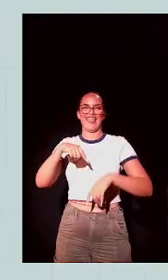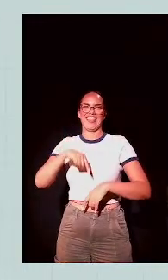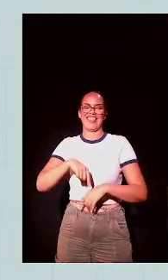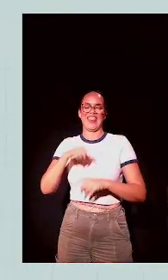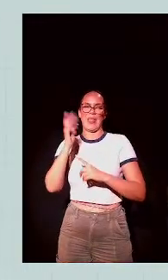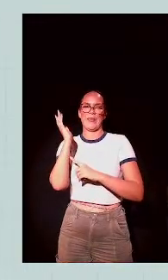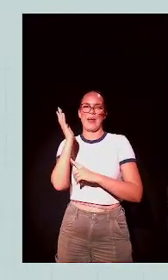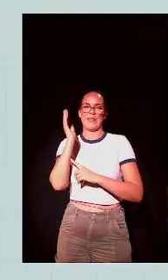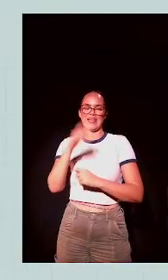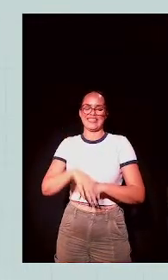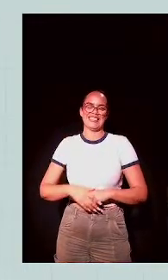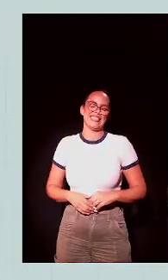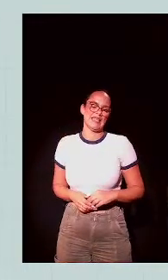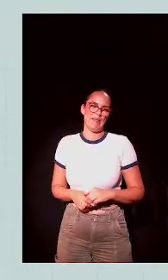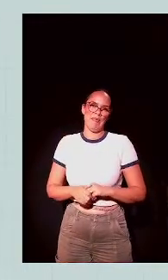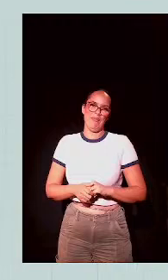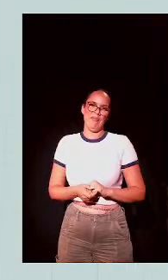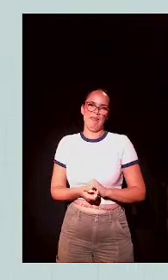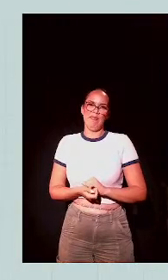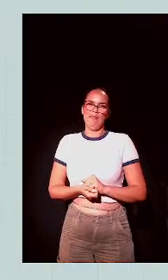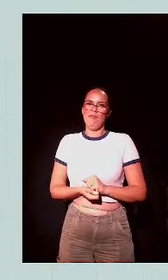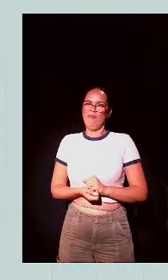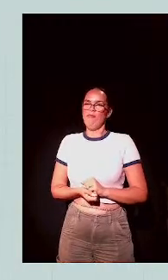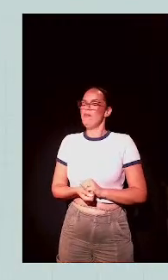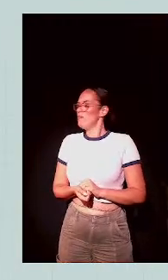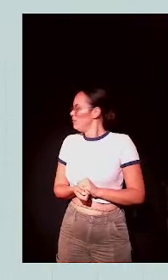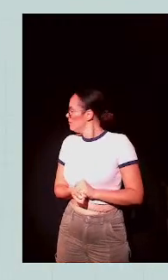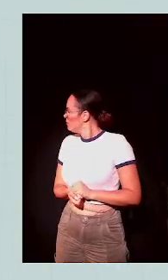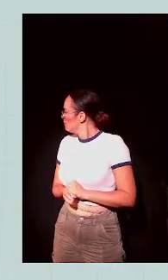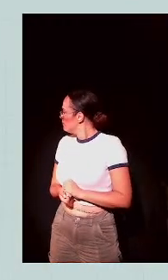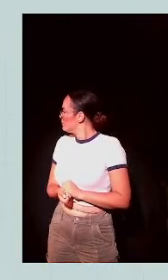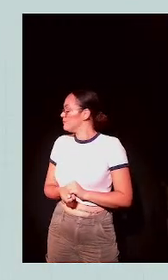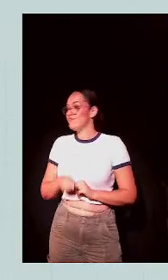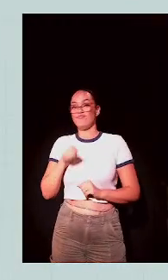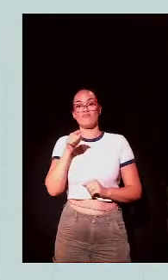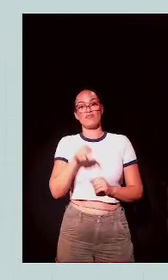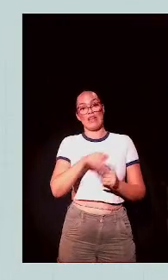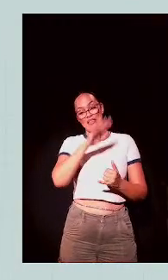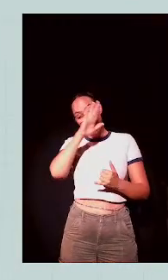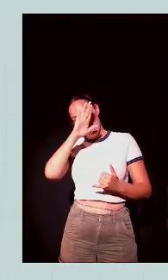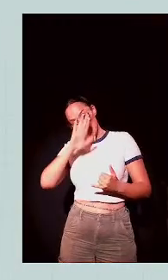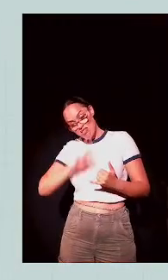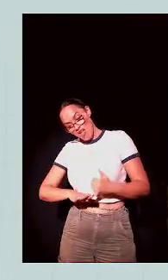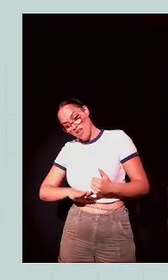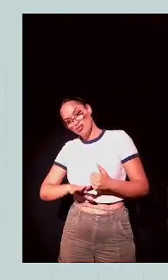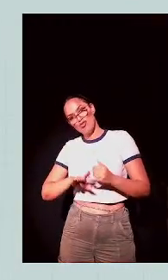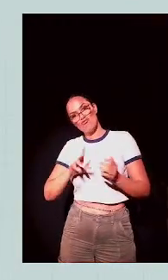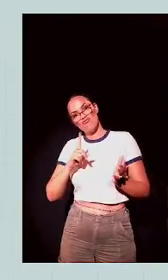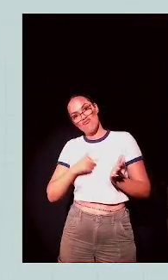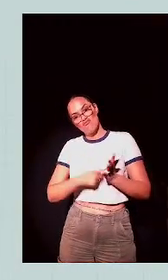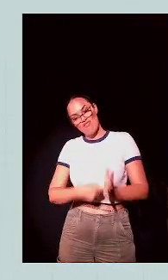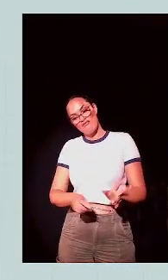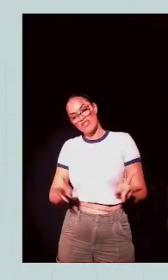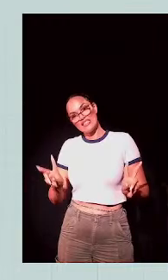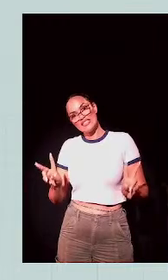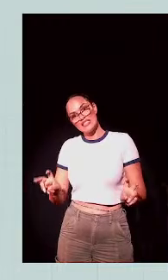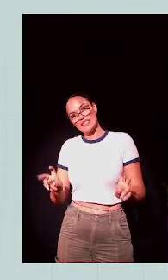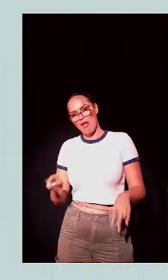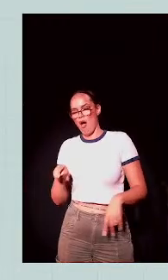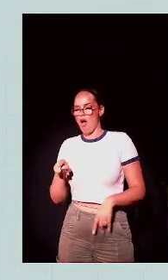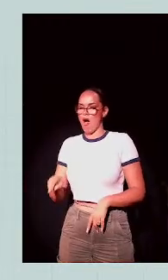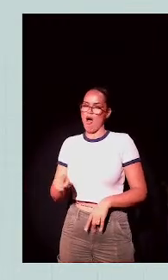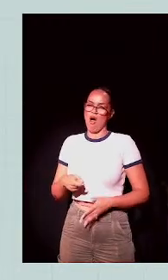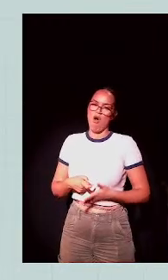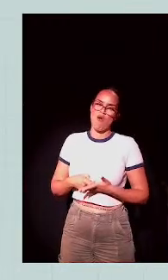done. The bottom reference, Alex White's PhD. I was lucky enough to be the examiner for it, and I can recommend his